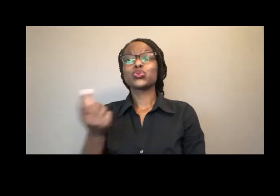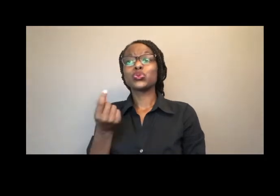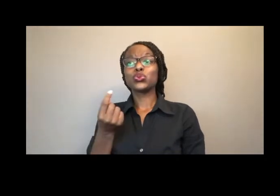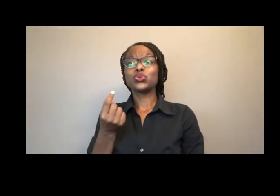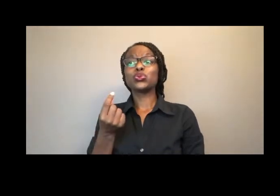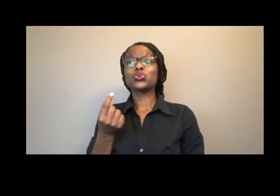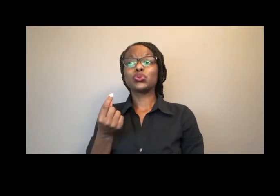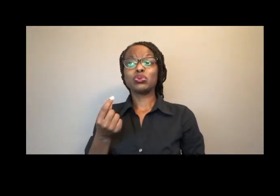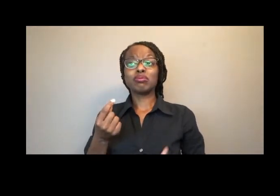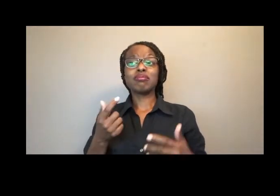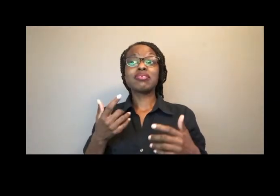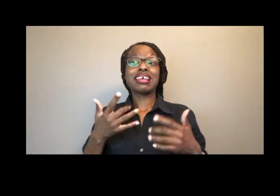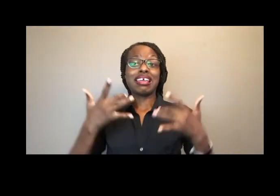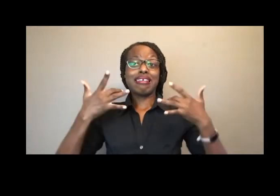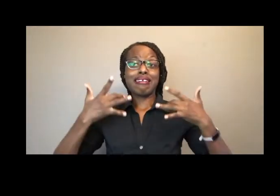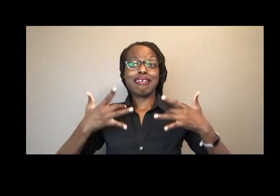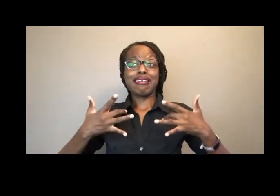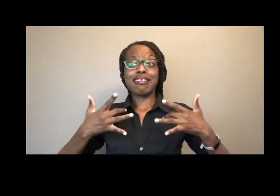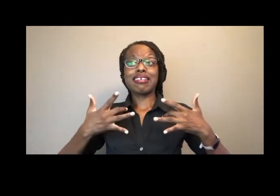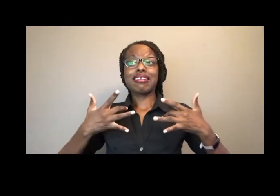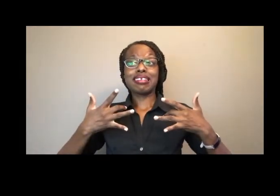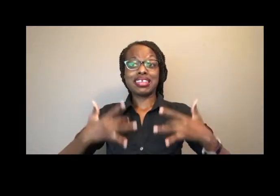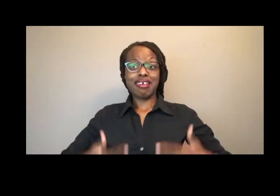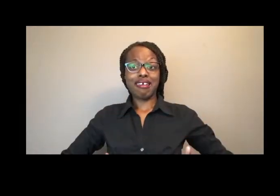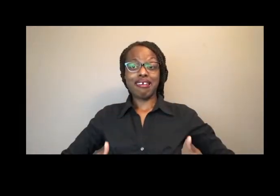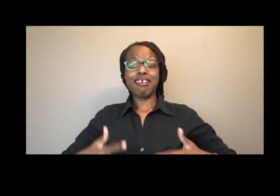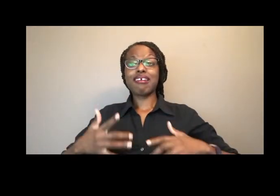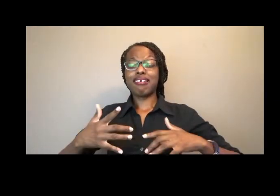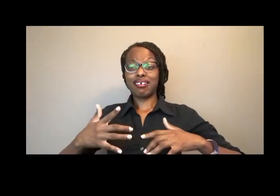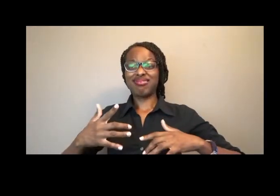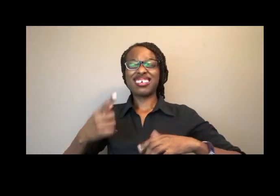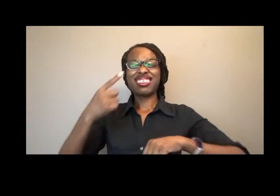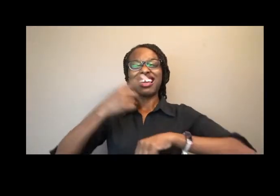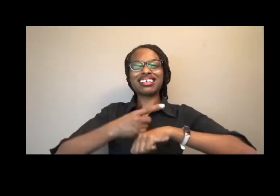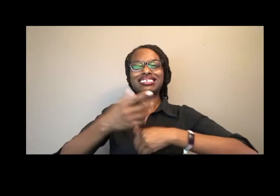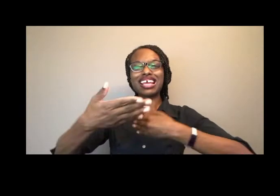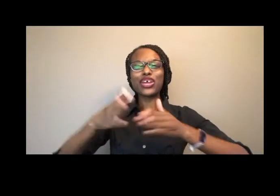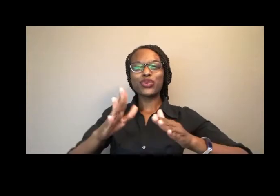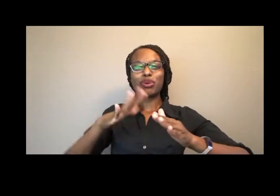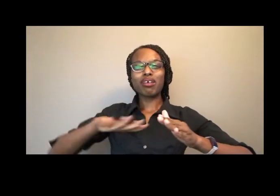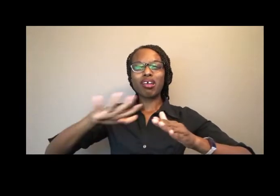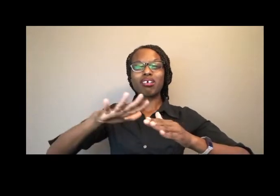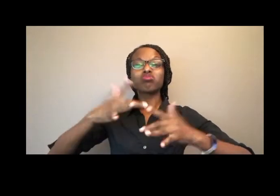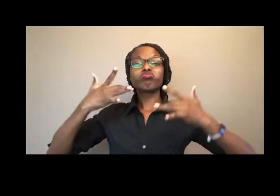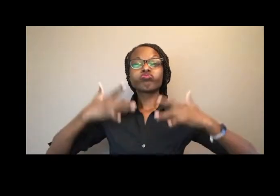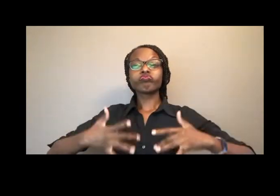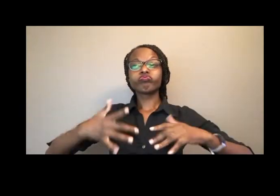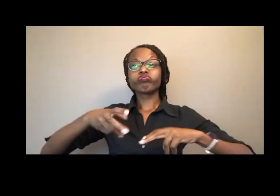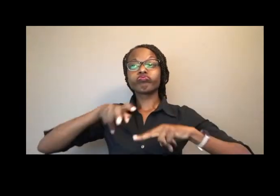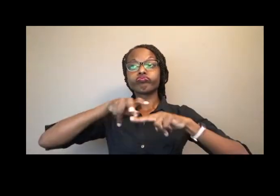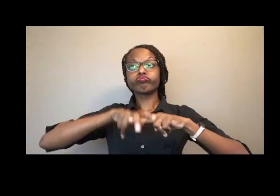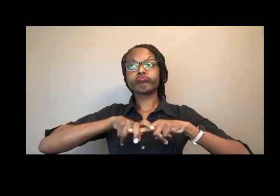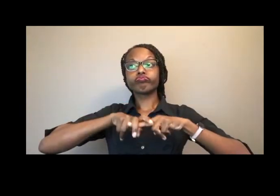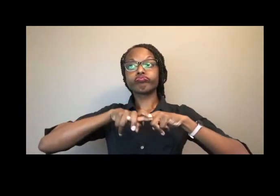naked, no clothes at all until they got a shower.